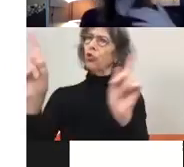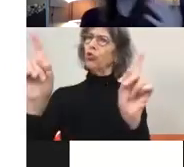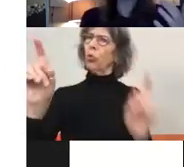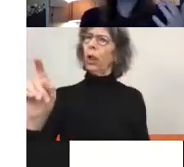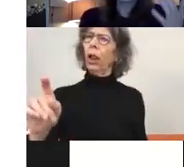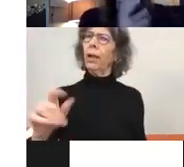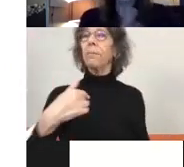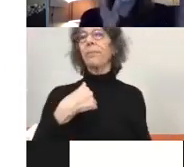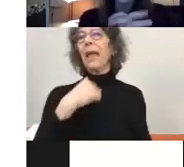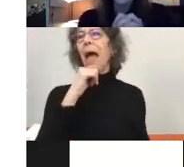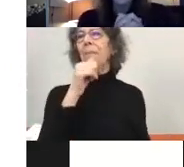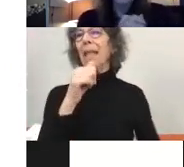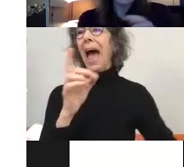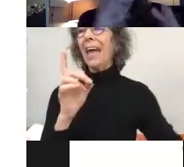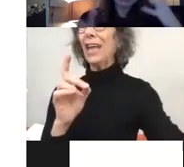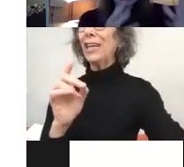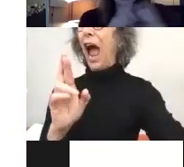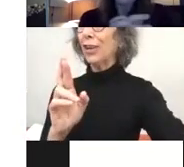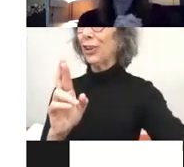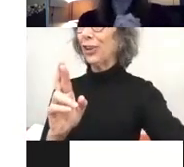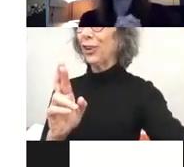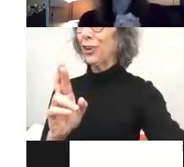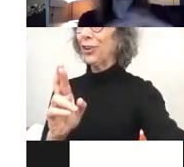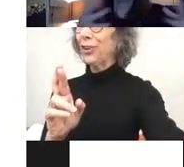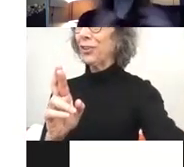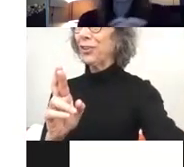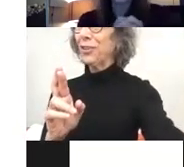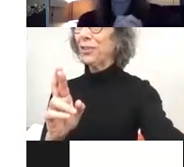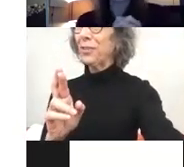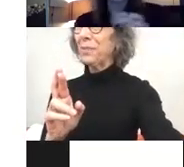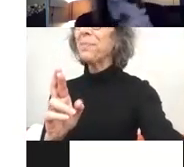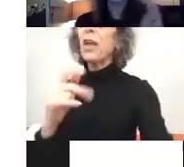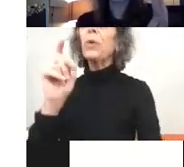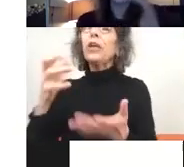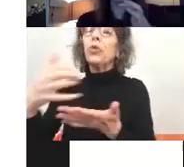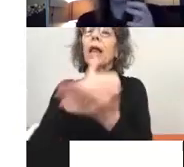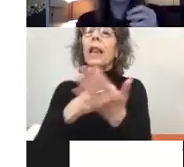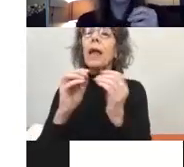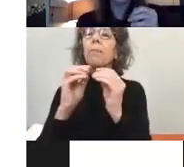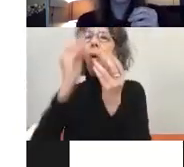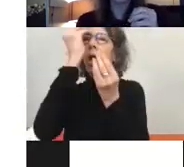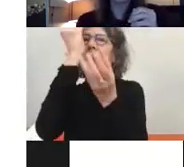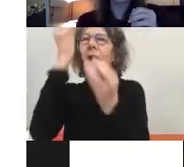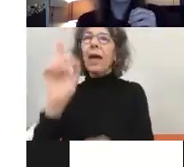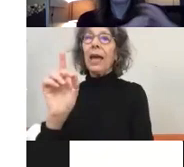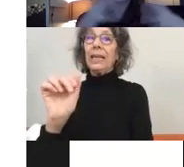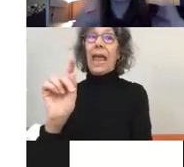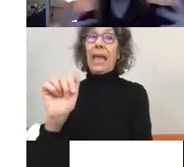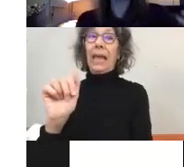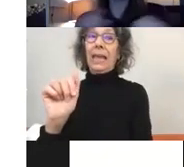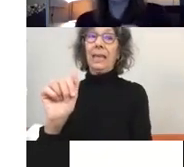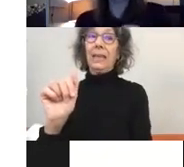not a doctor. I don't know, and we have to like collect more data to be able to even